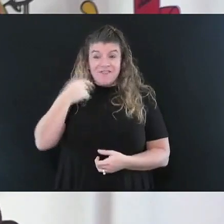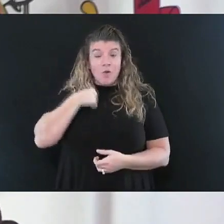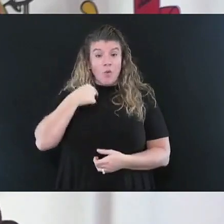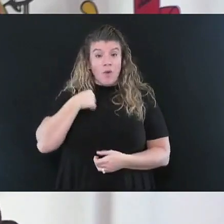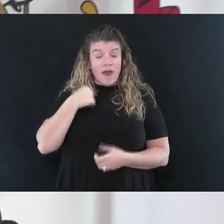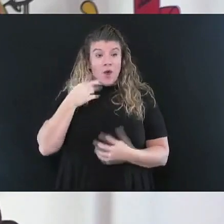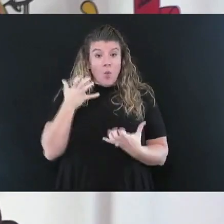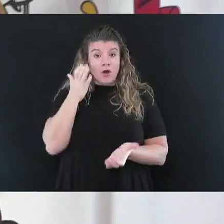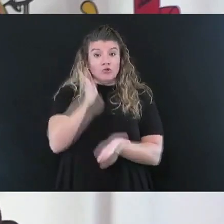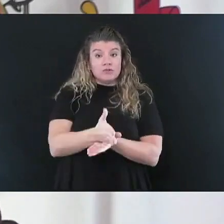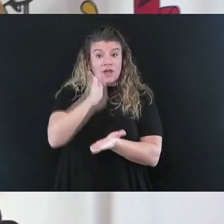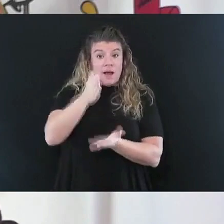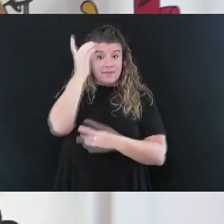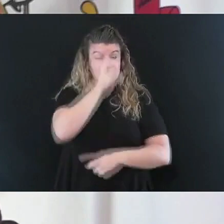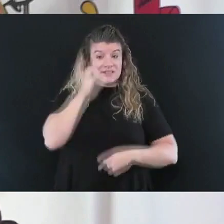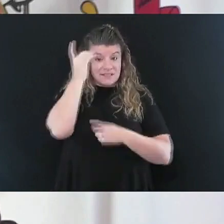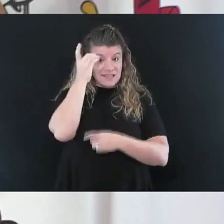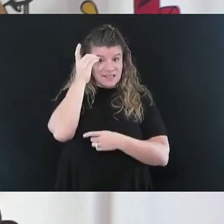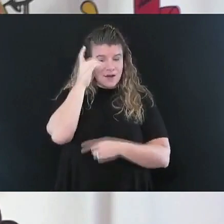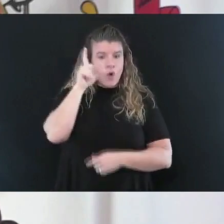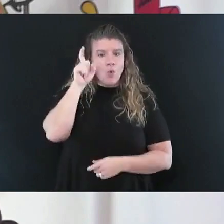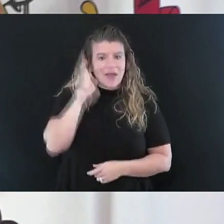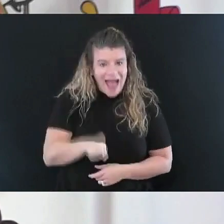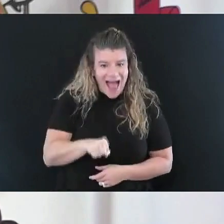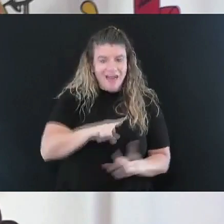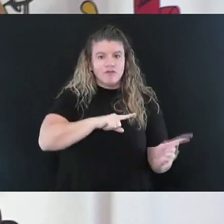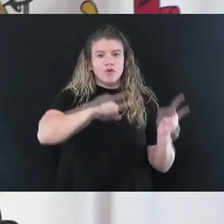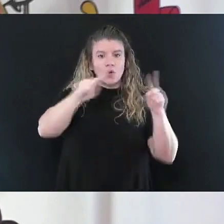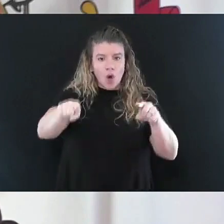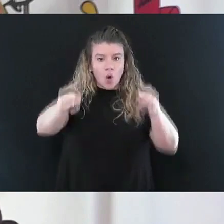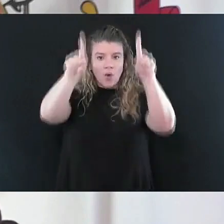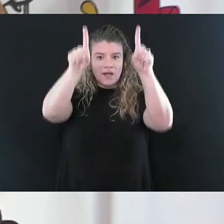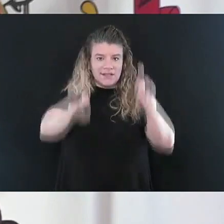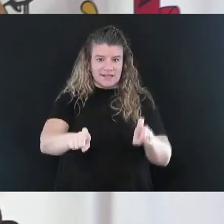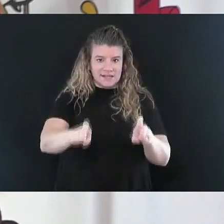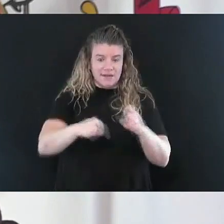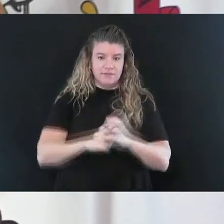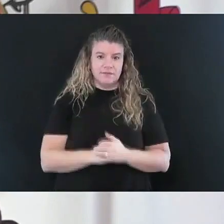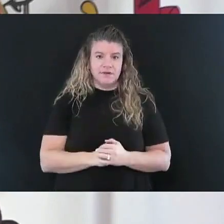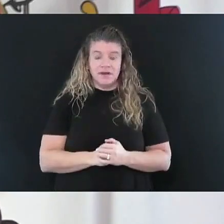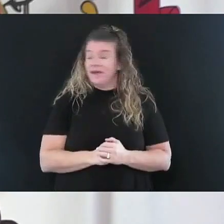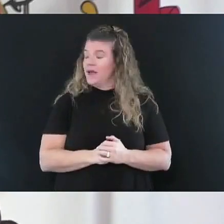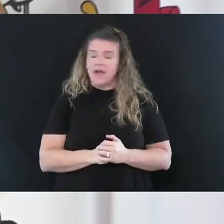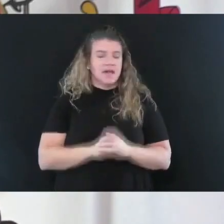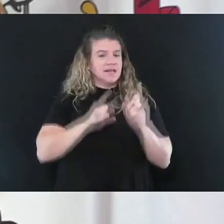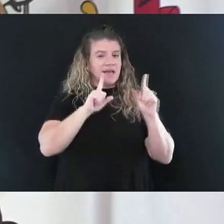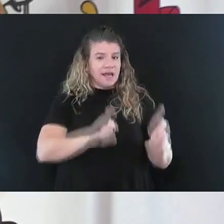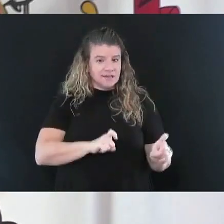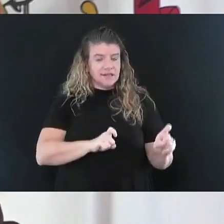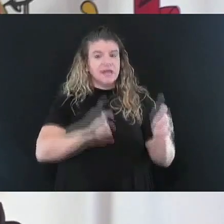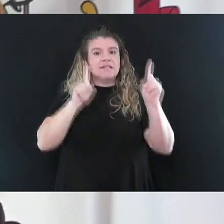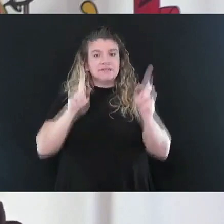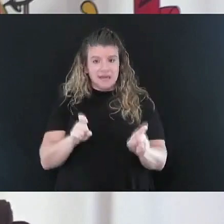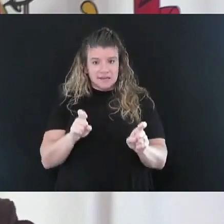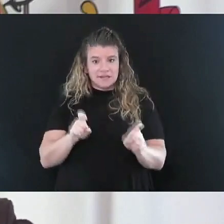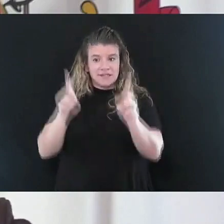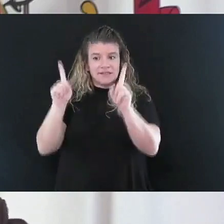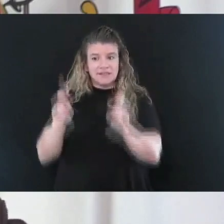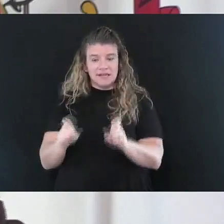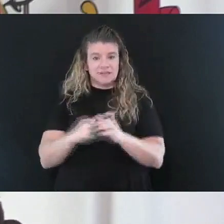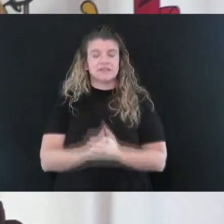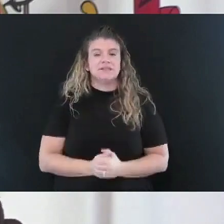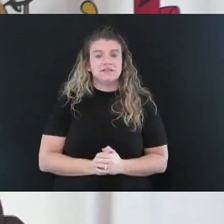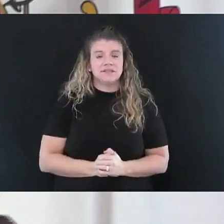stop this, we've got to test. We have to test and test and test. Now, I haven't asked